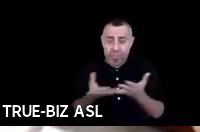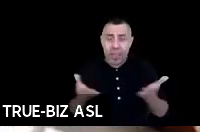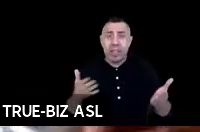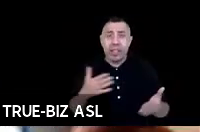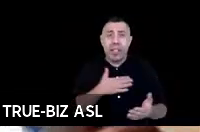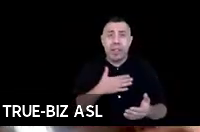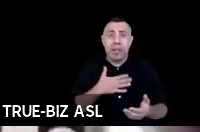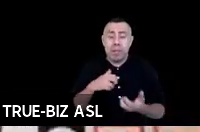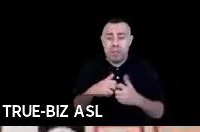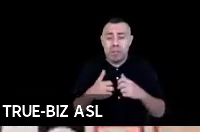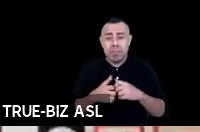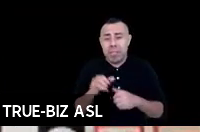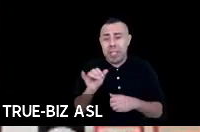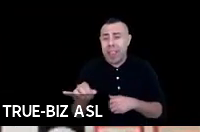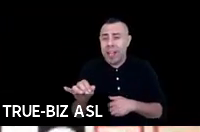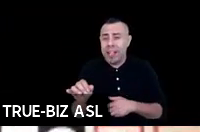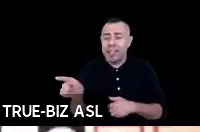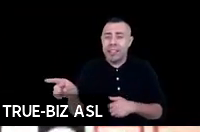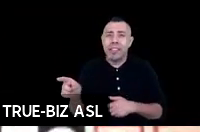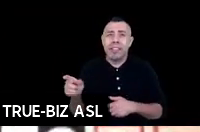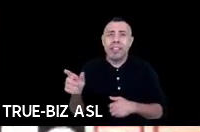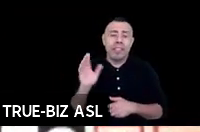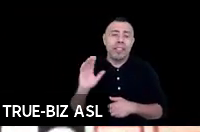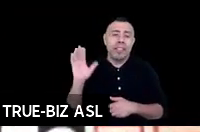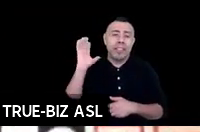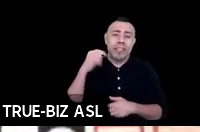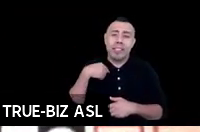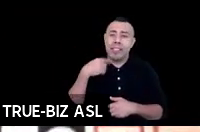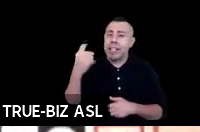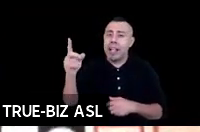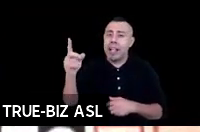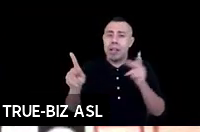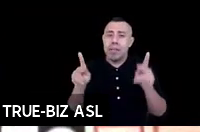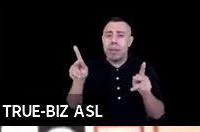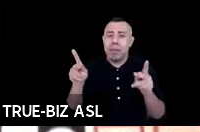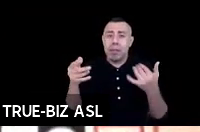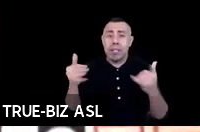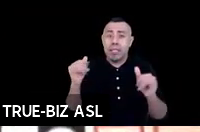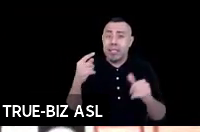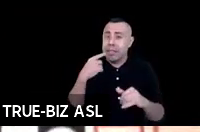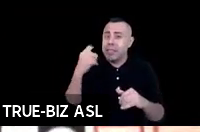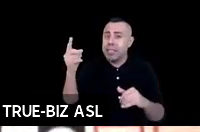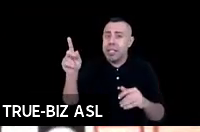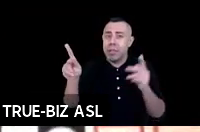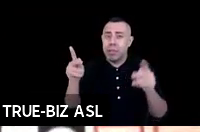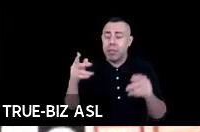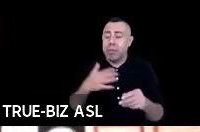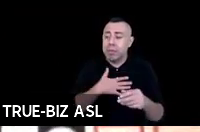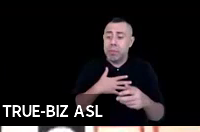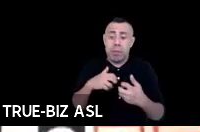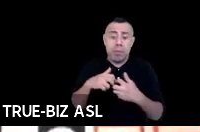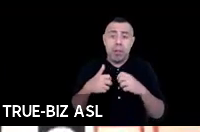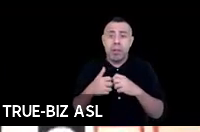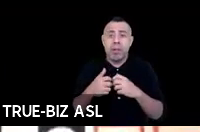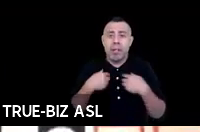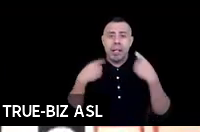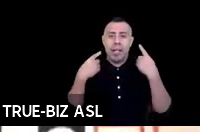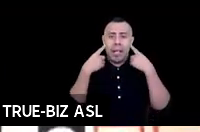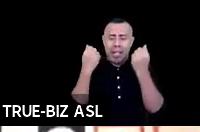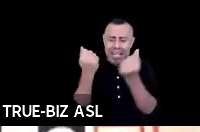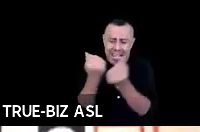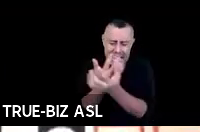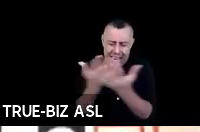I used to say to people, sometimes I still say to people, it's like, the problem with me is that I can hear everything at